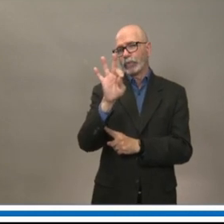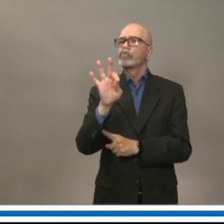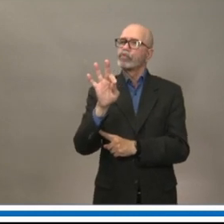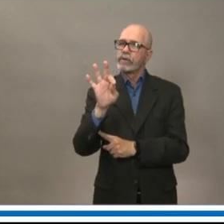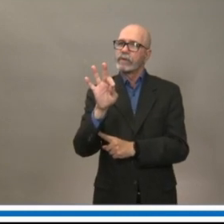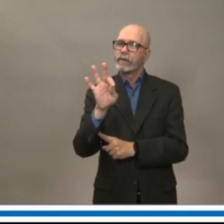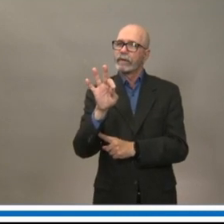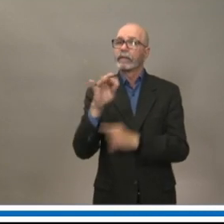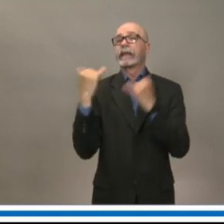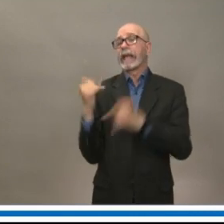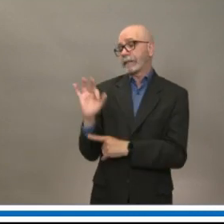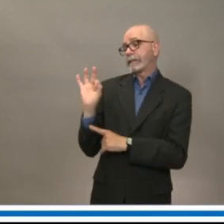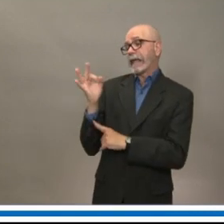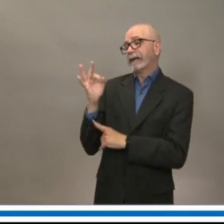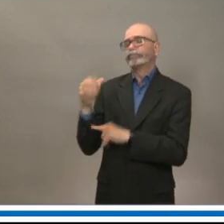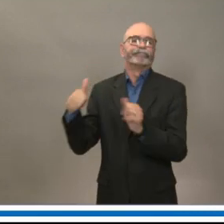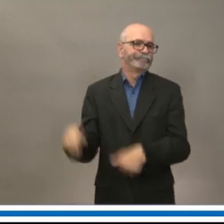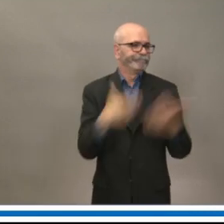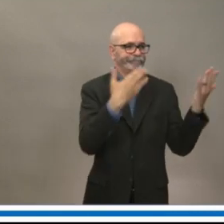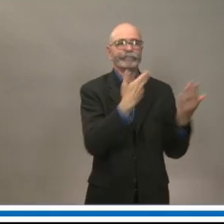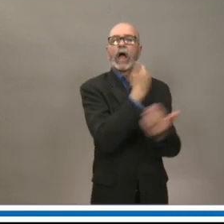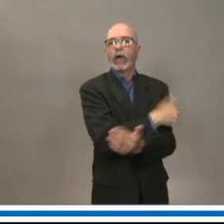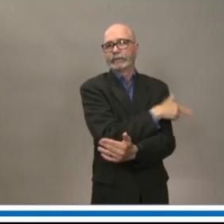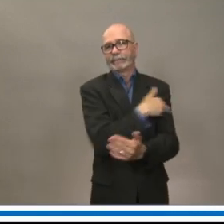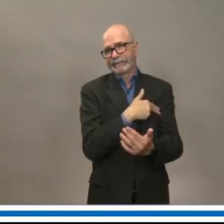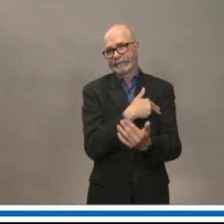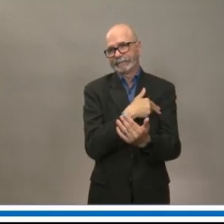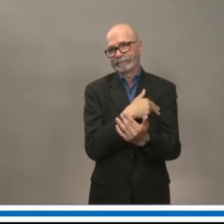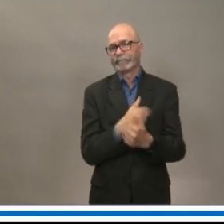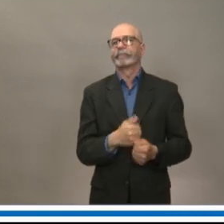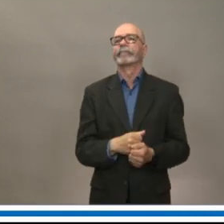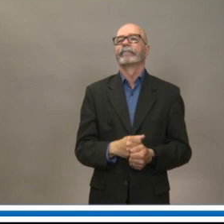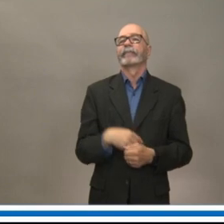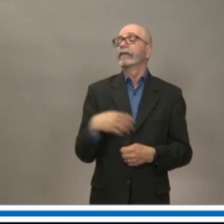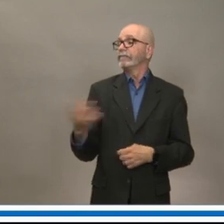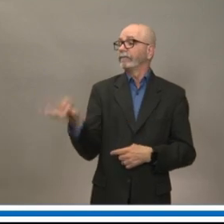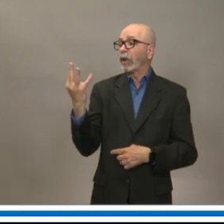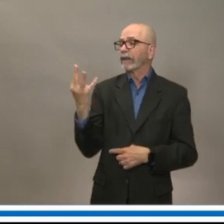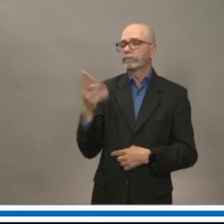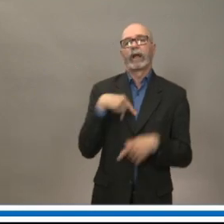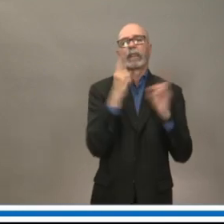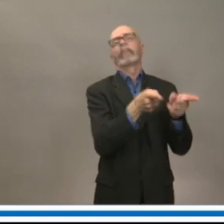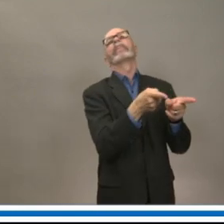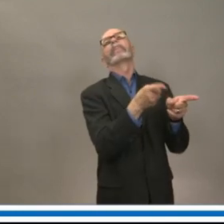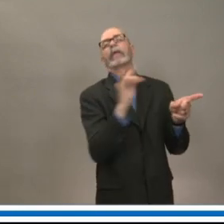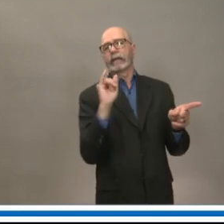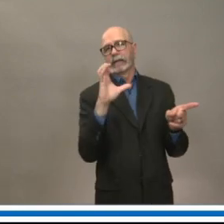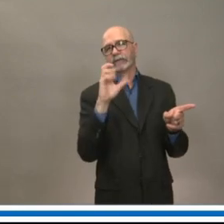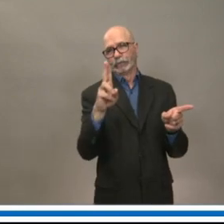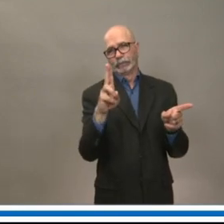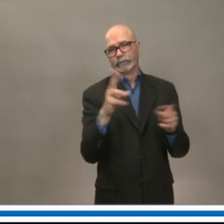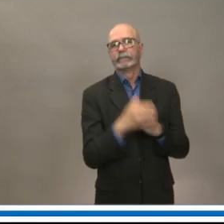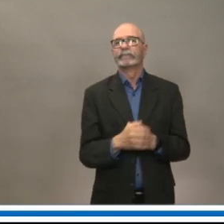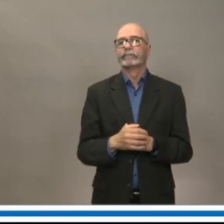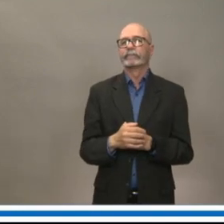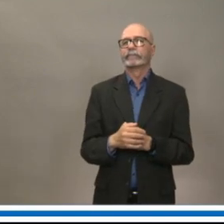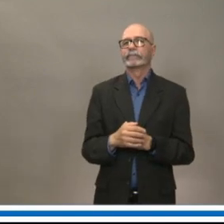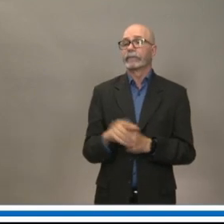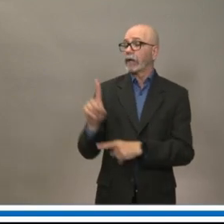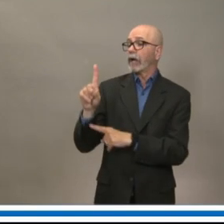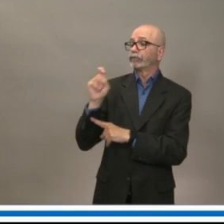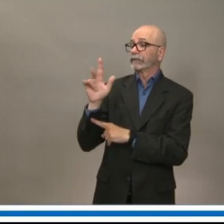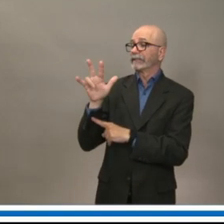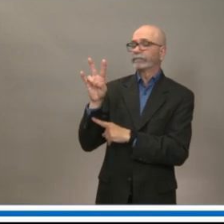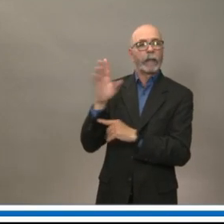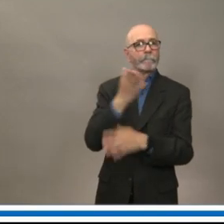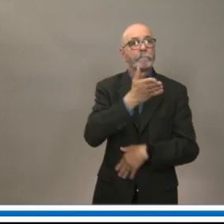9 individuals in hospital. 4 of them remain in the ICU. 137 people now have recovered